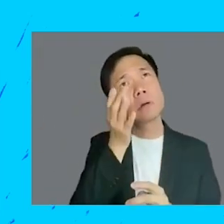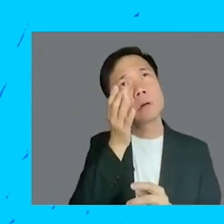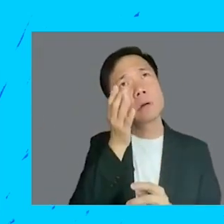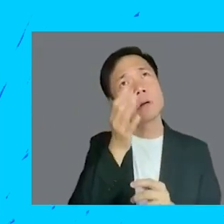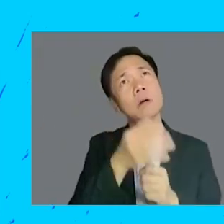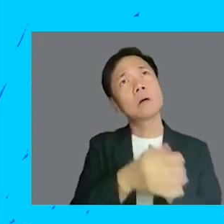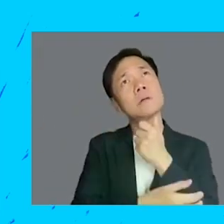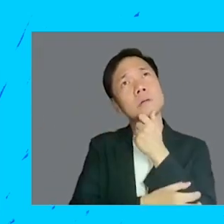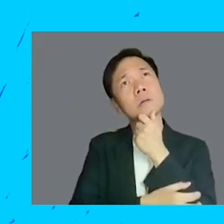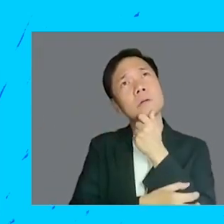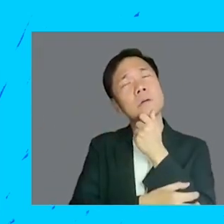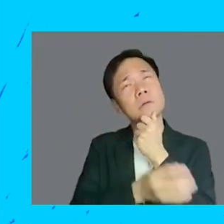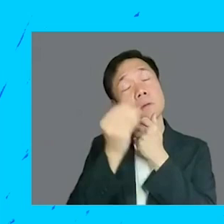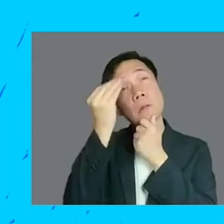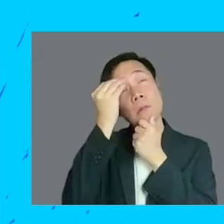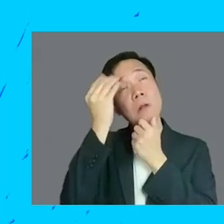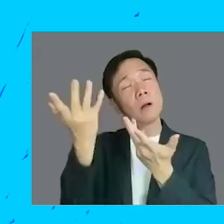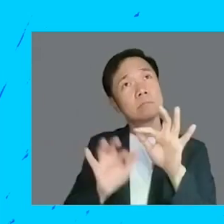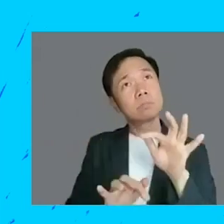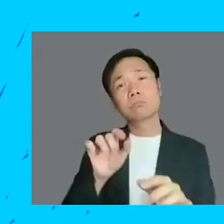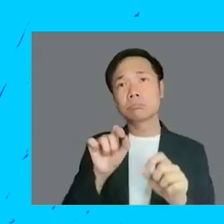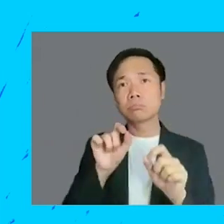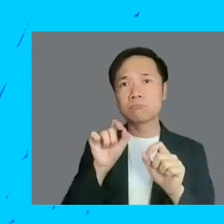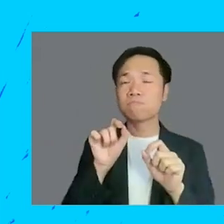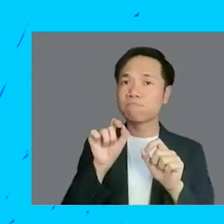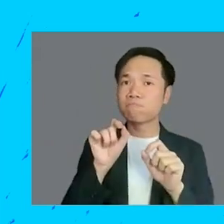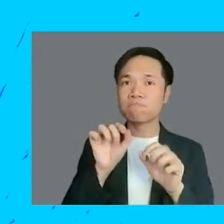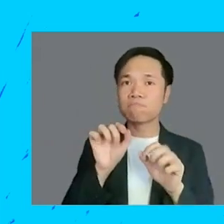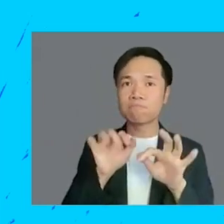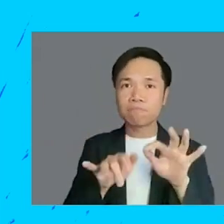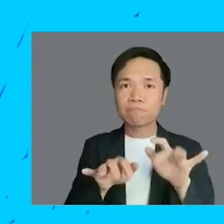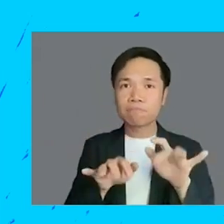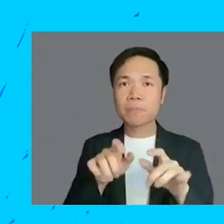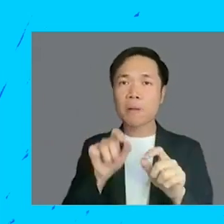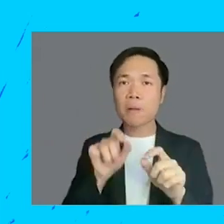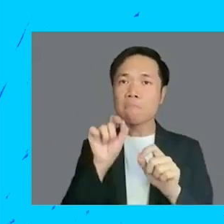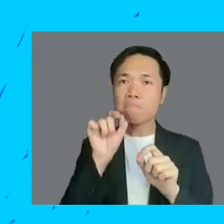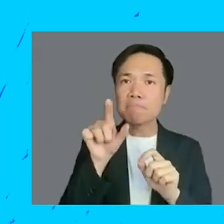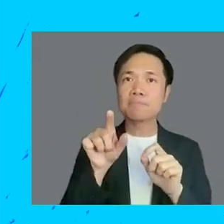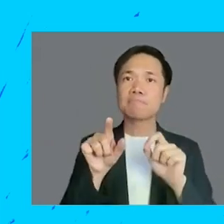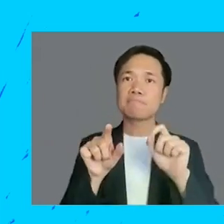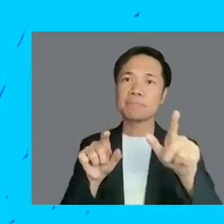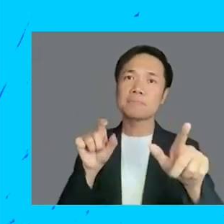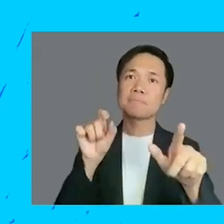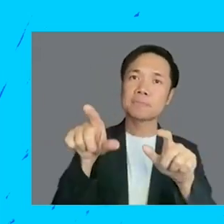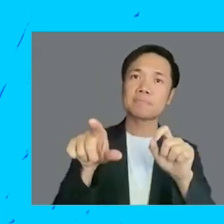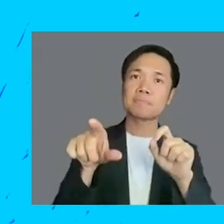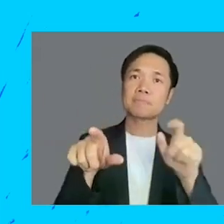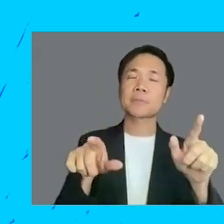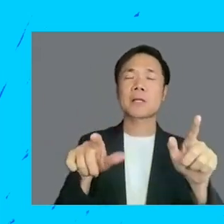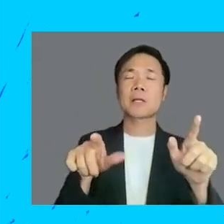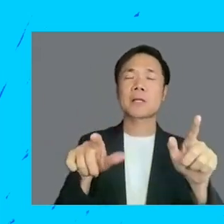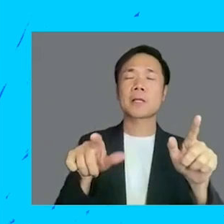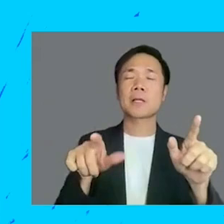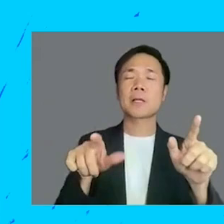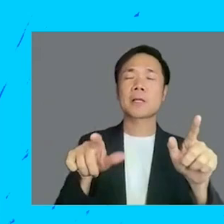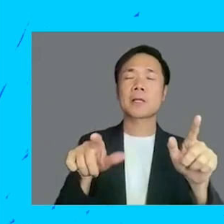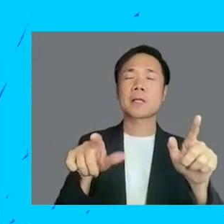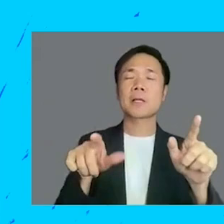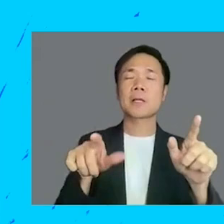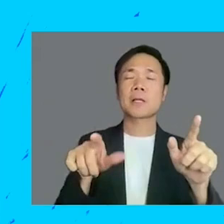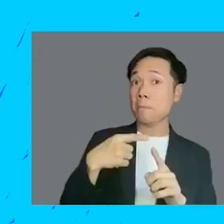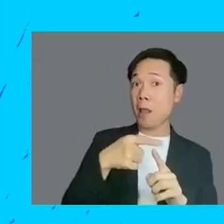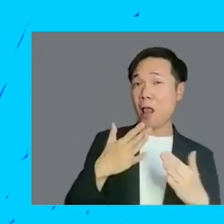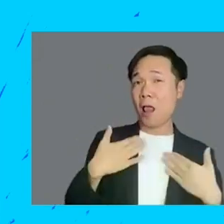might also be willing to share, you know, what happens in their countries concerning adolescents' health. So please feel